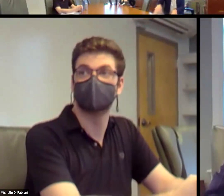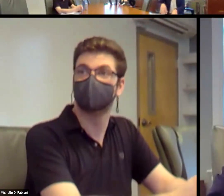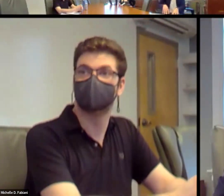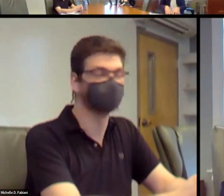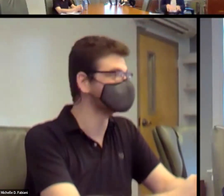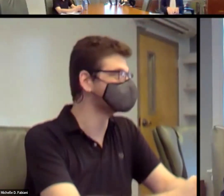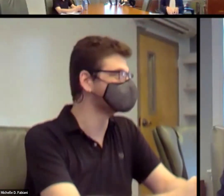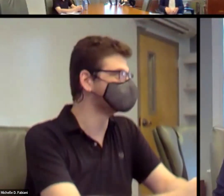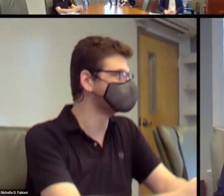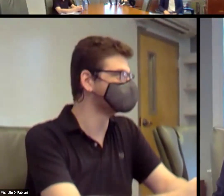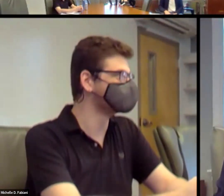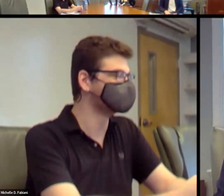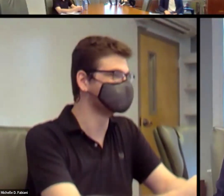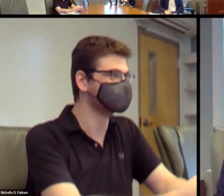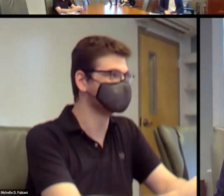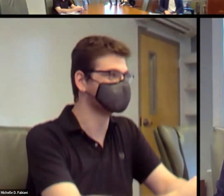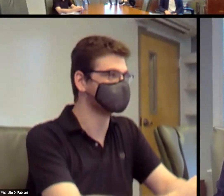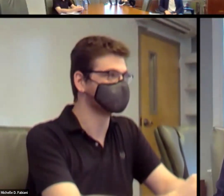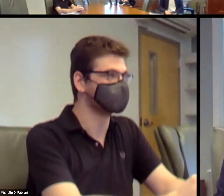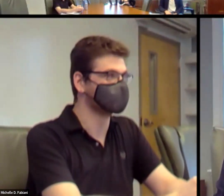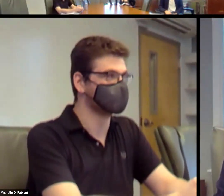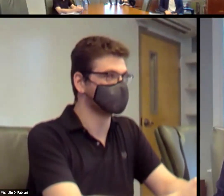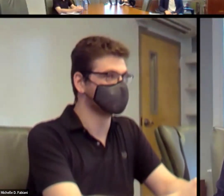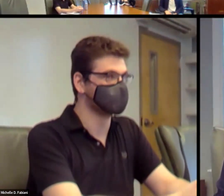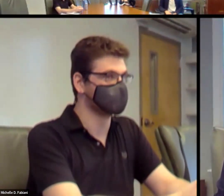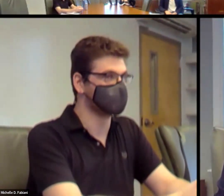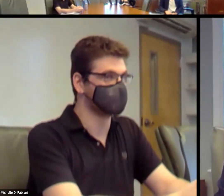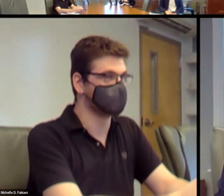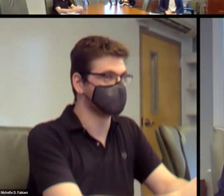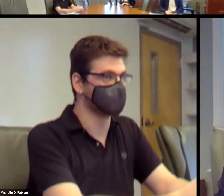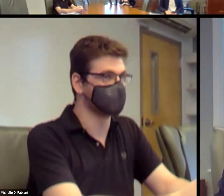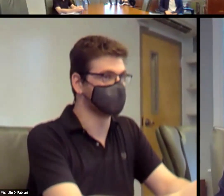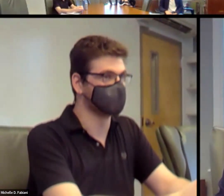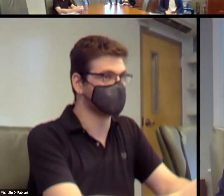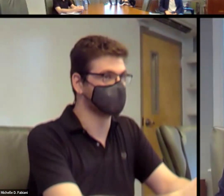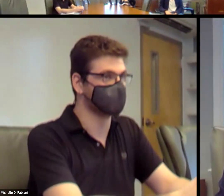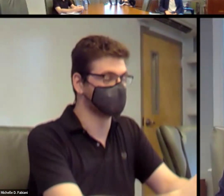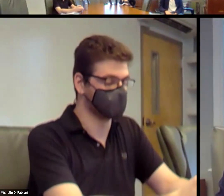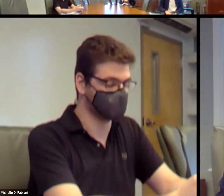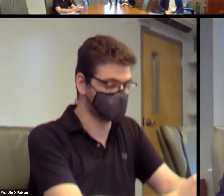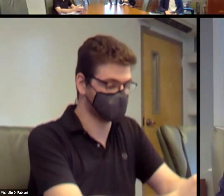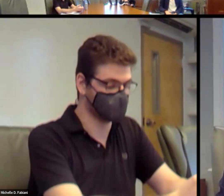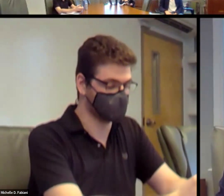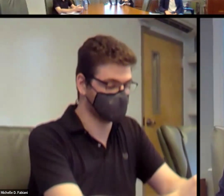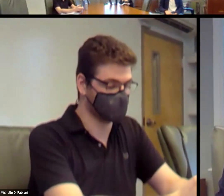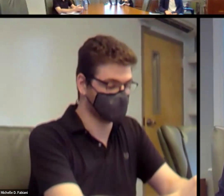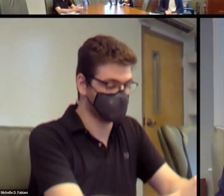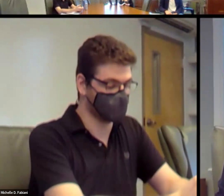We have done our best to include some proxy of that through our coding of state, non-state, other, and unknown